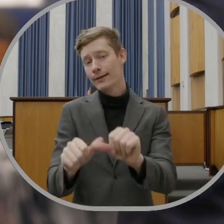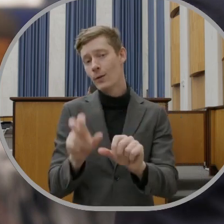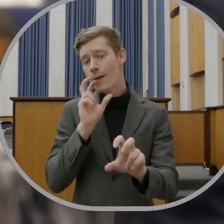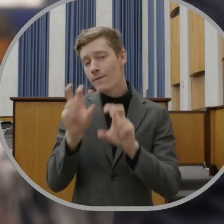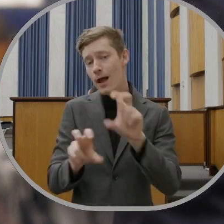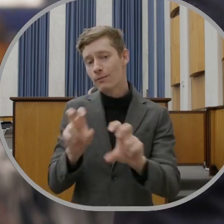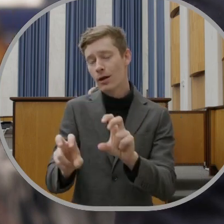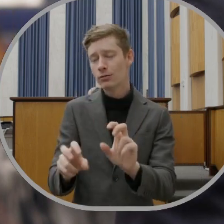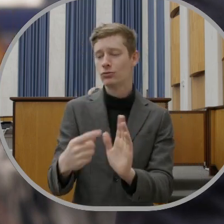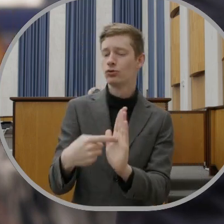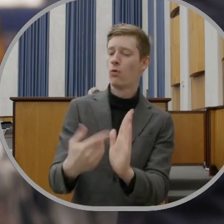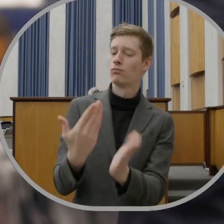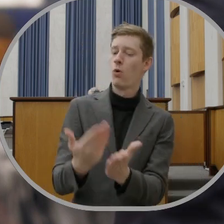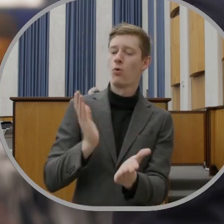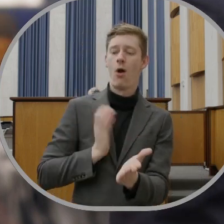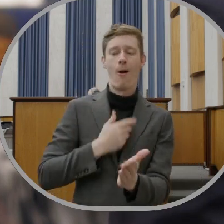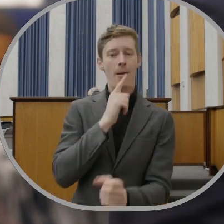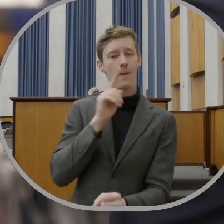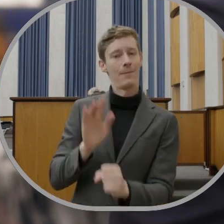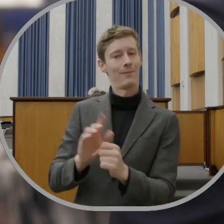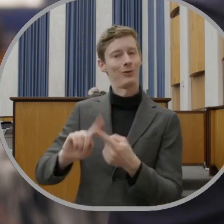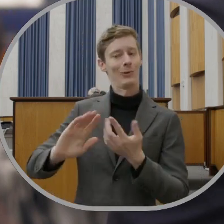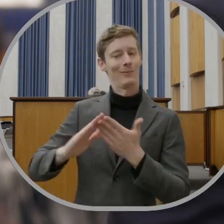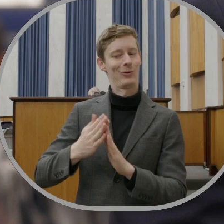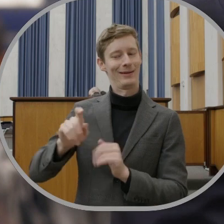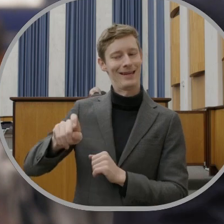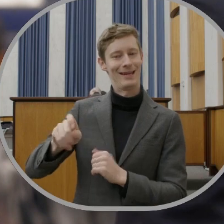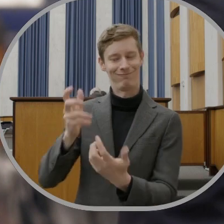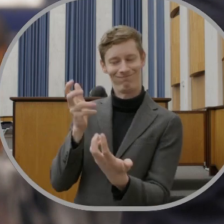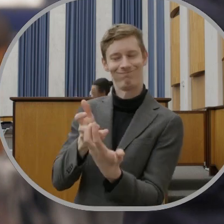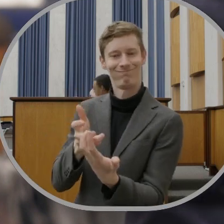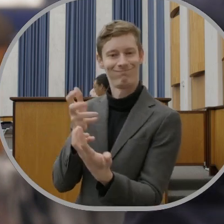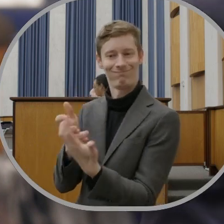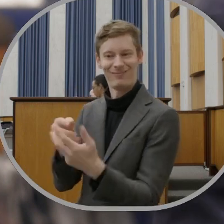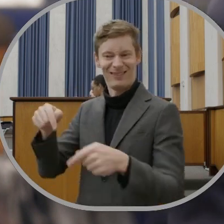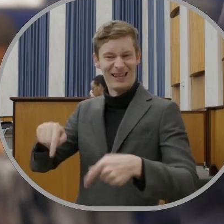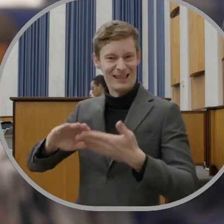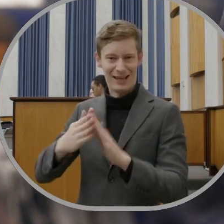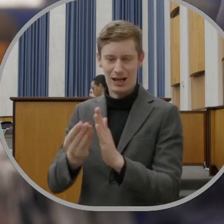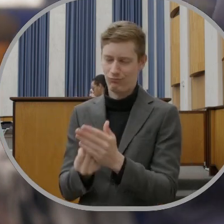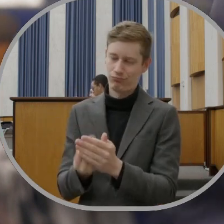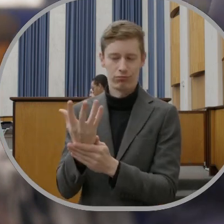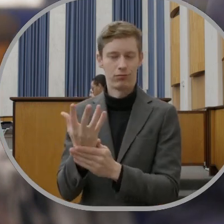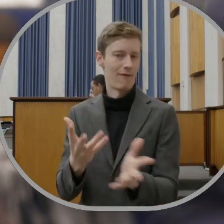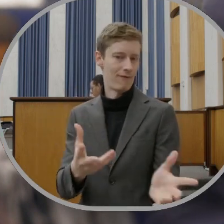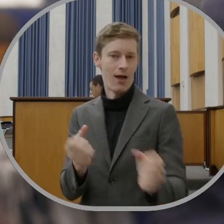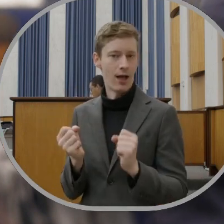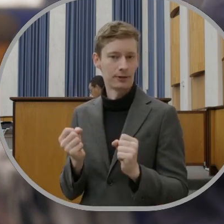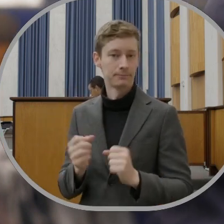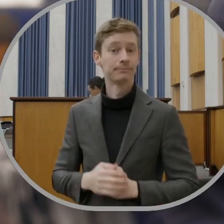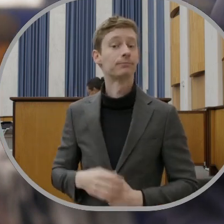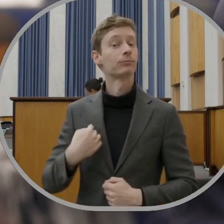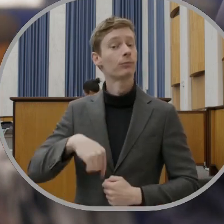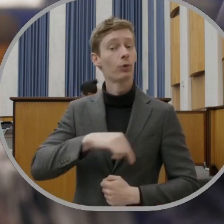ongoing commitment to community needs and priorities in a growing city. Since taking office, we have spent more